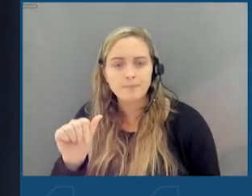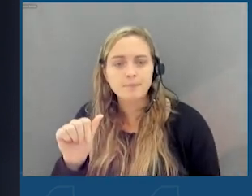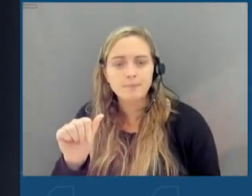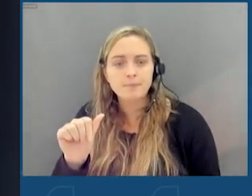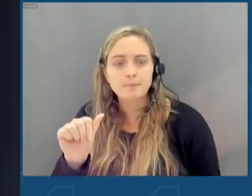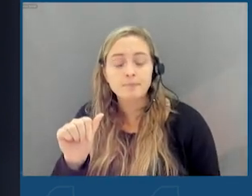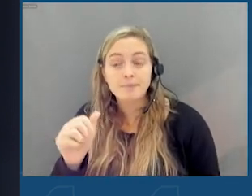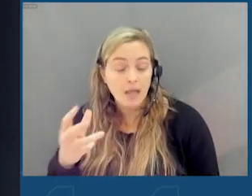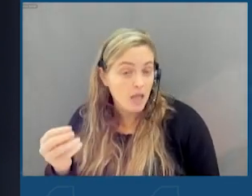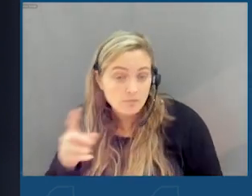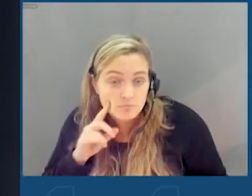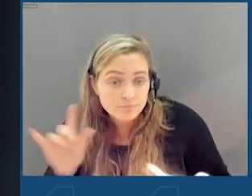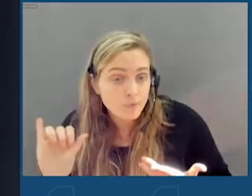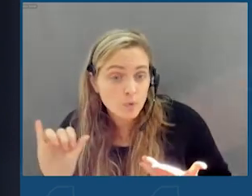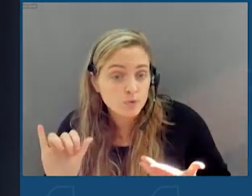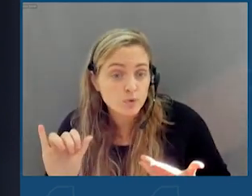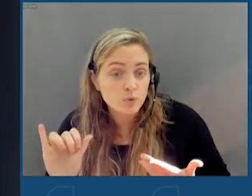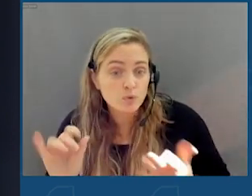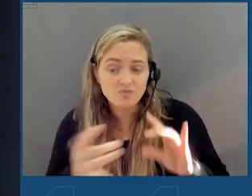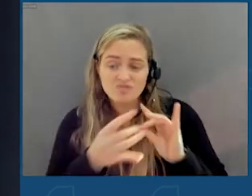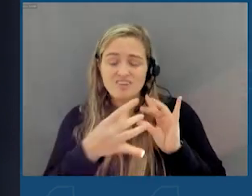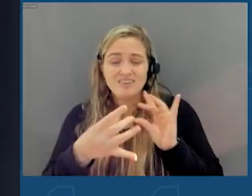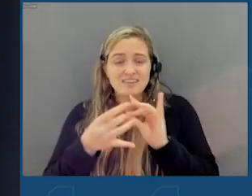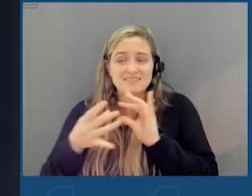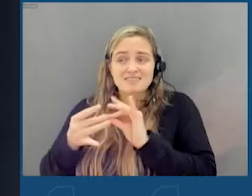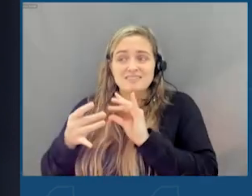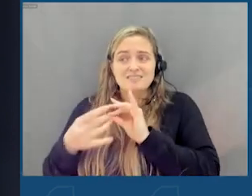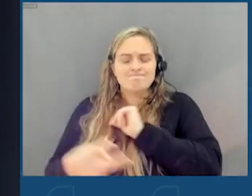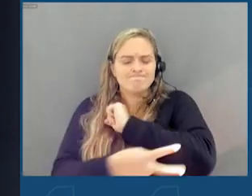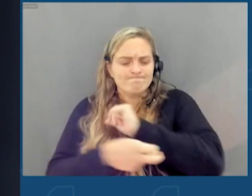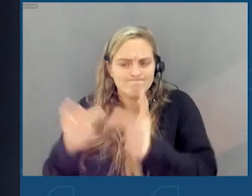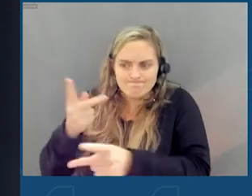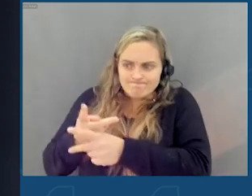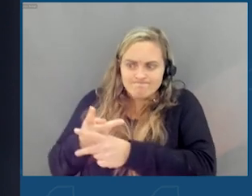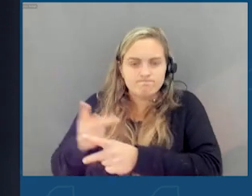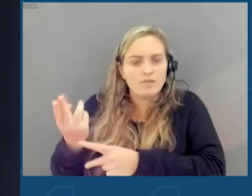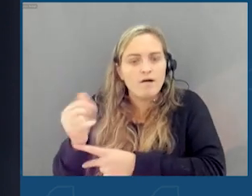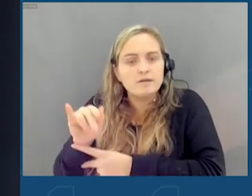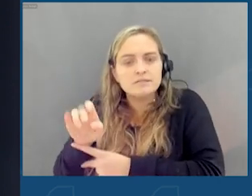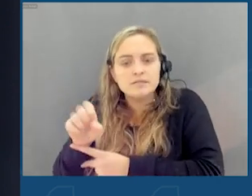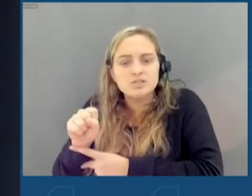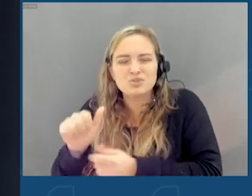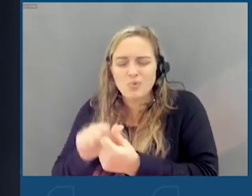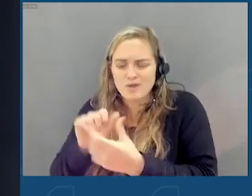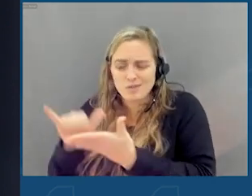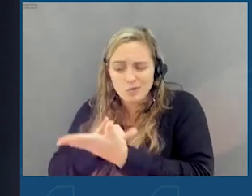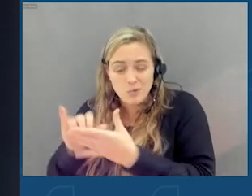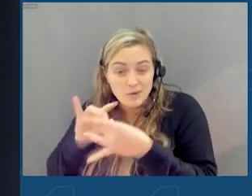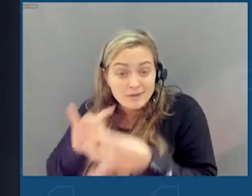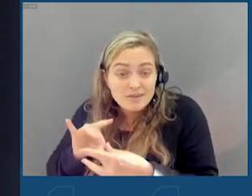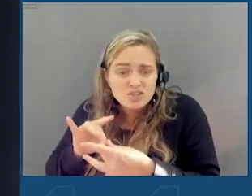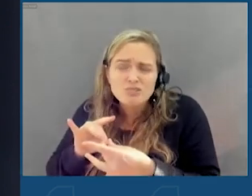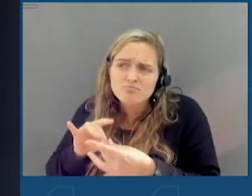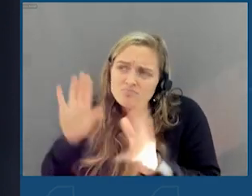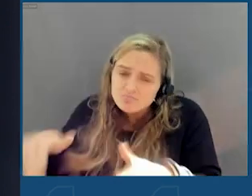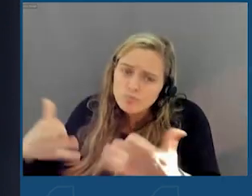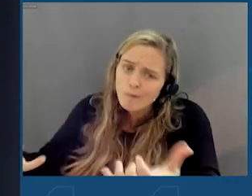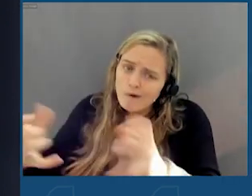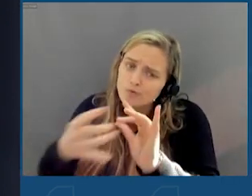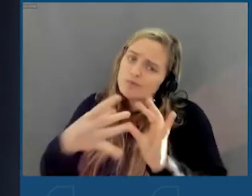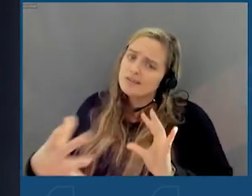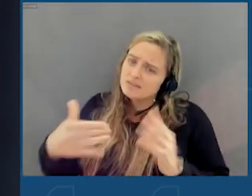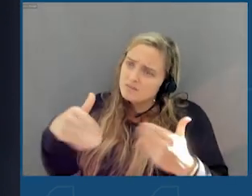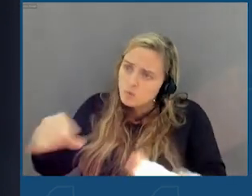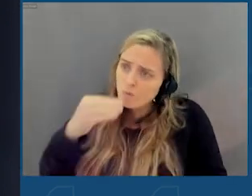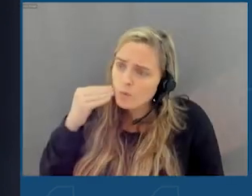and to call for the release of hostages, especially those with the New York connection. For their families are